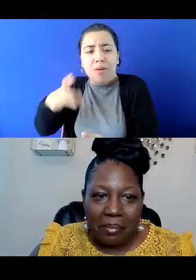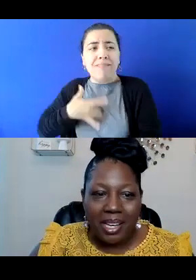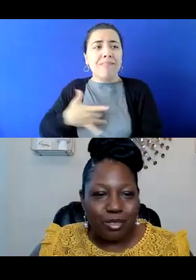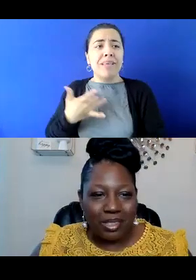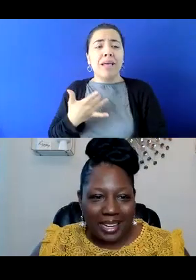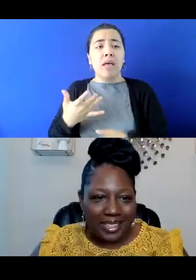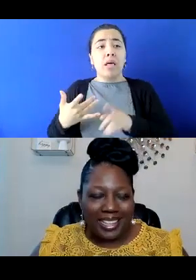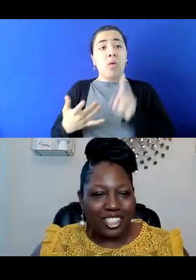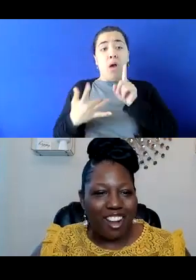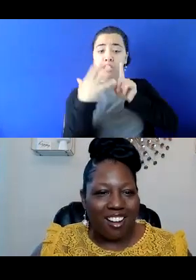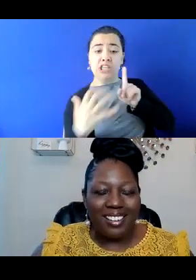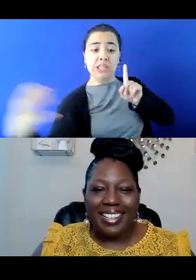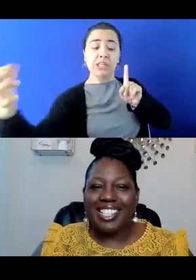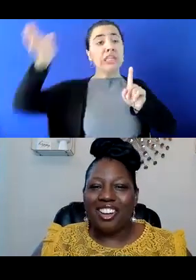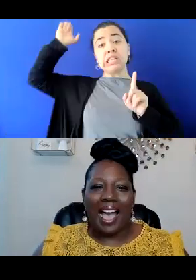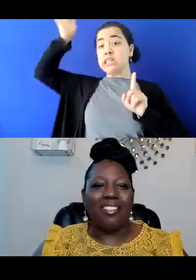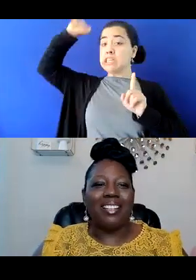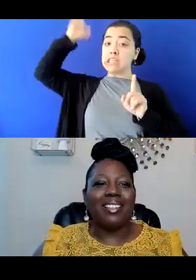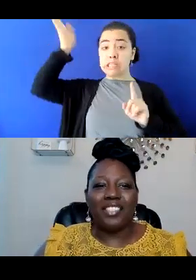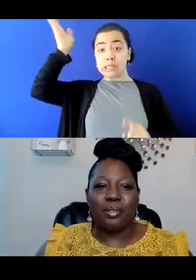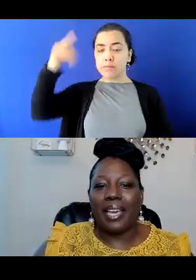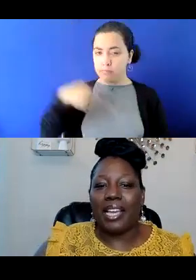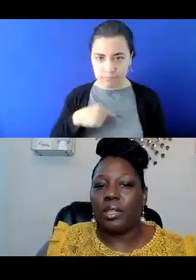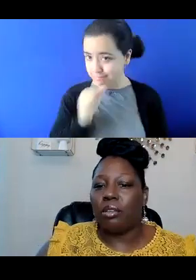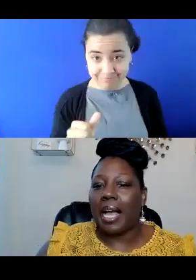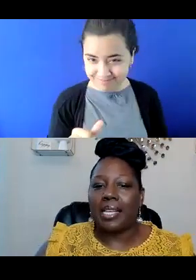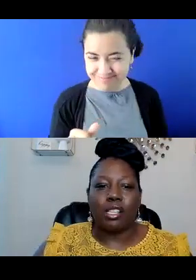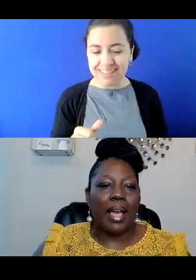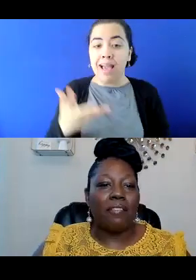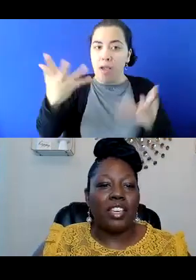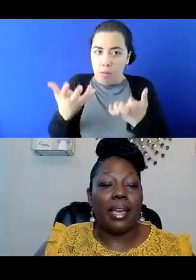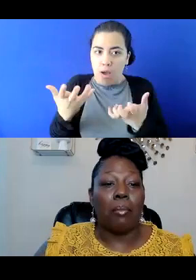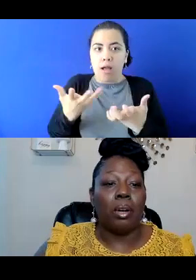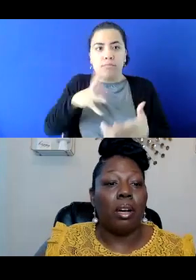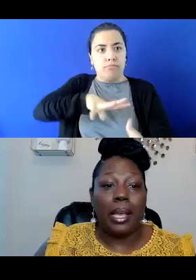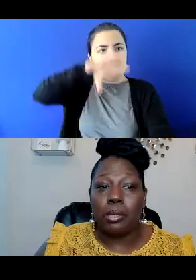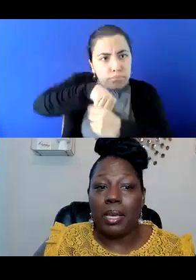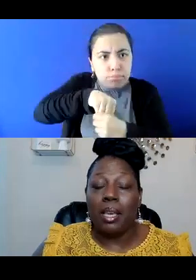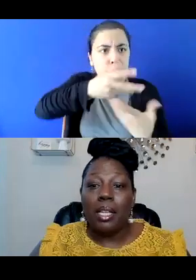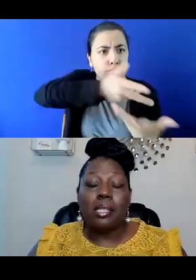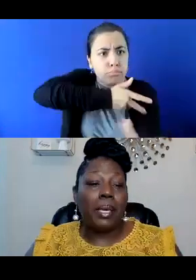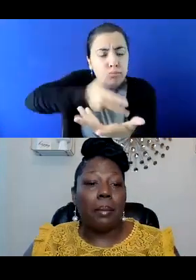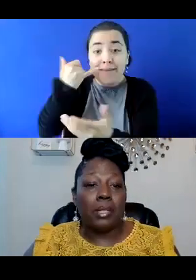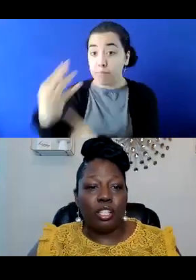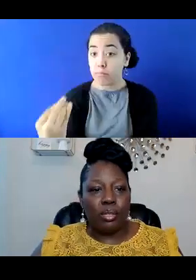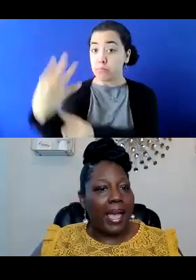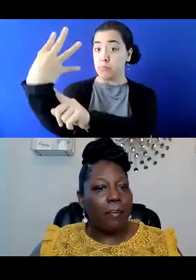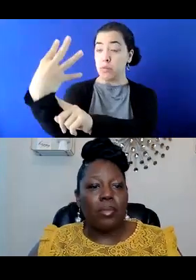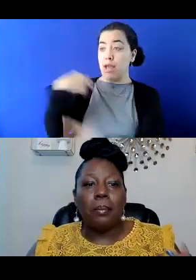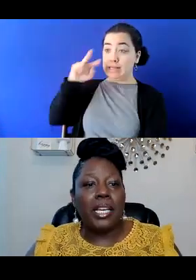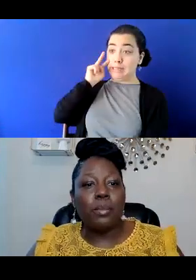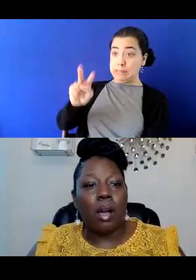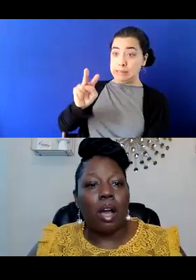hall because we're not in the lecture hall. So I would love to engage with you guys. So having your camera on helps me to be able to do